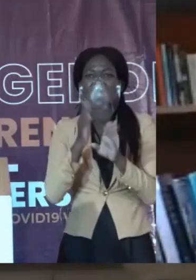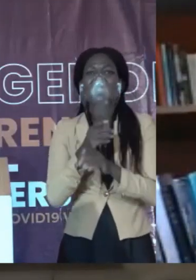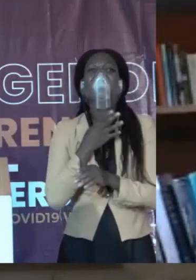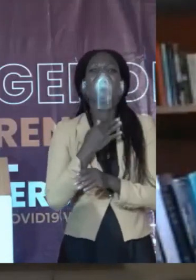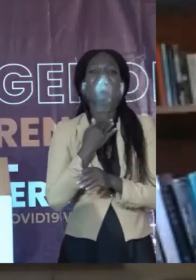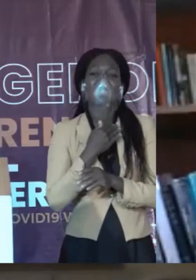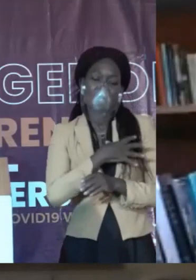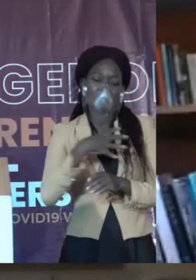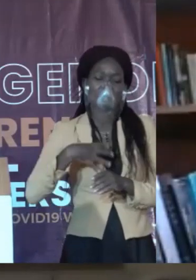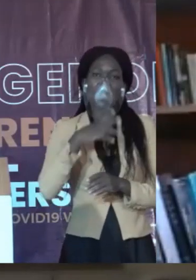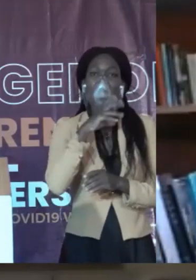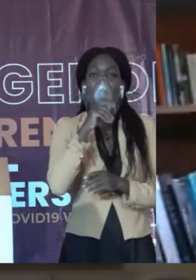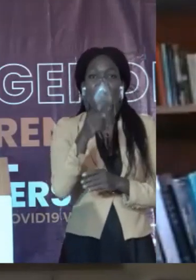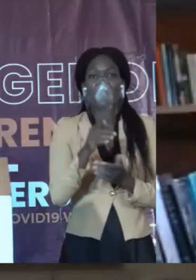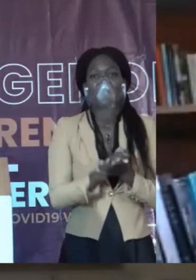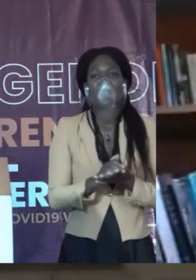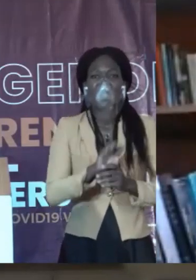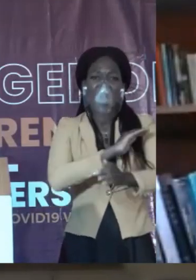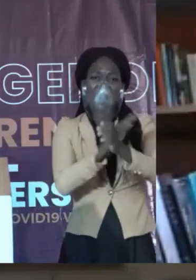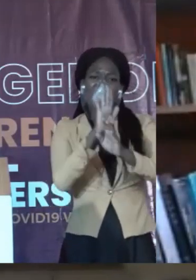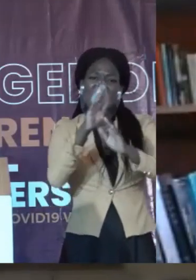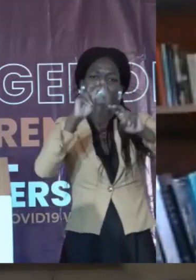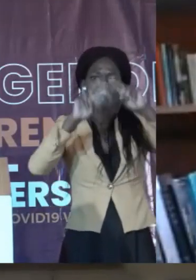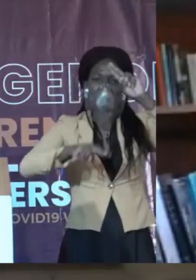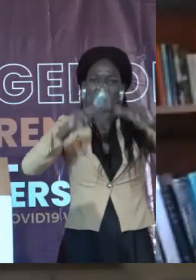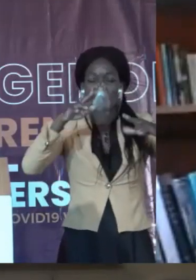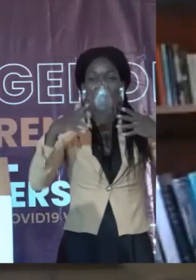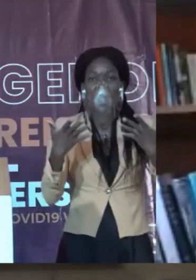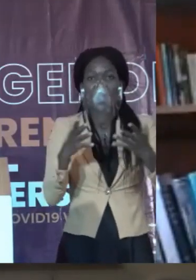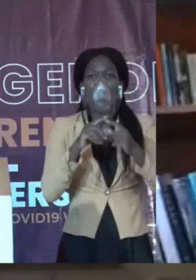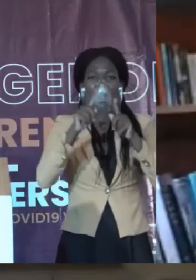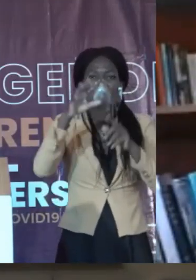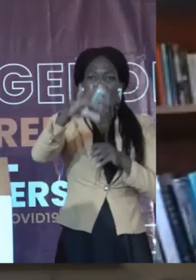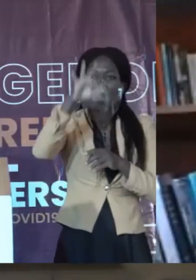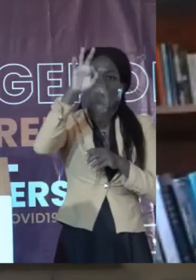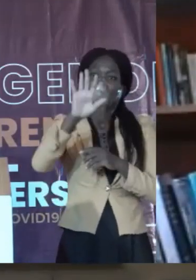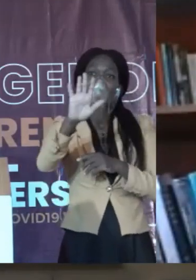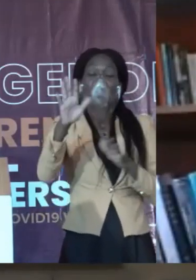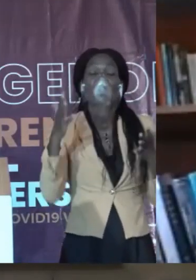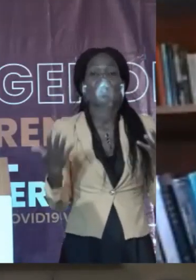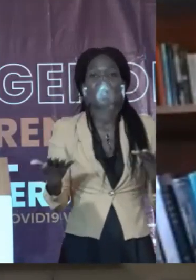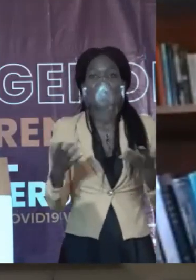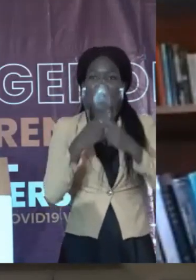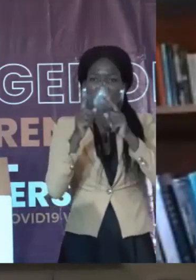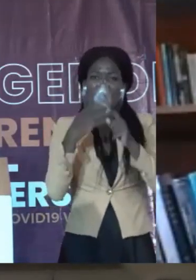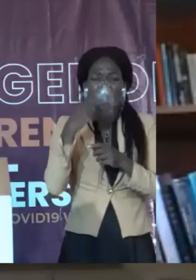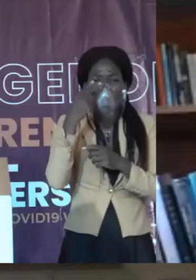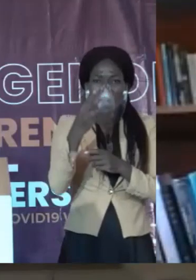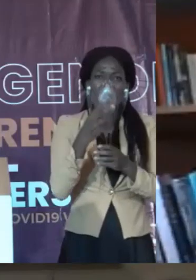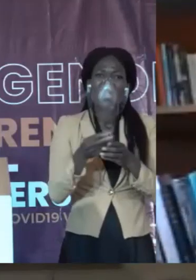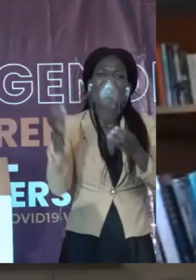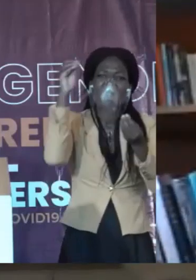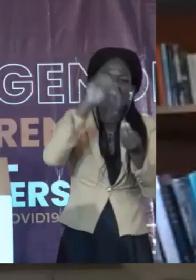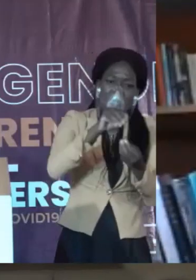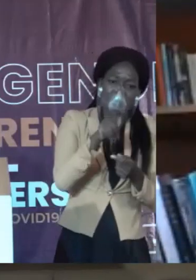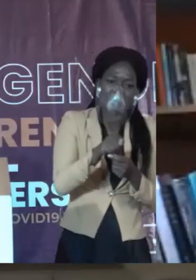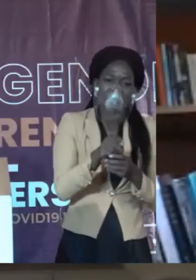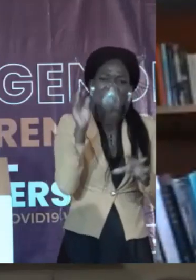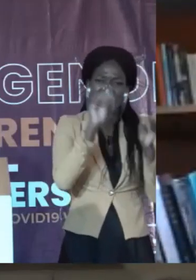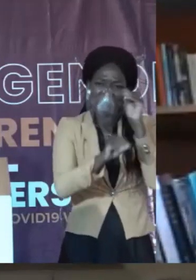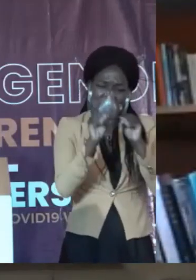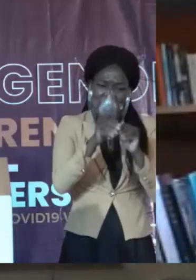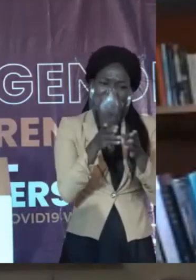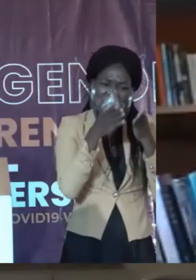different capacities that they have, the different priorities that they have. And you need to ensure that investments are targeted where they are needed